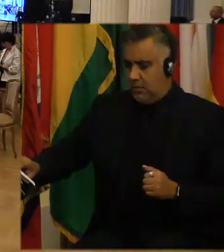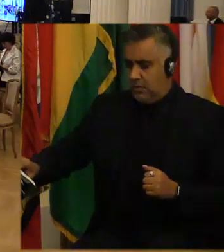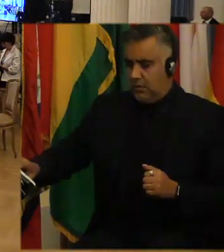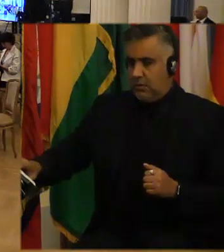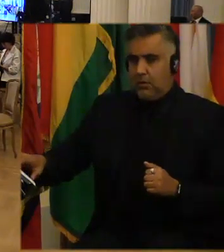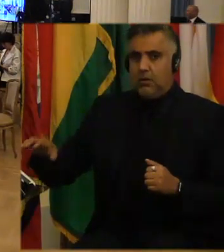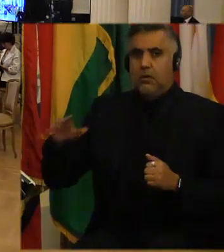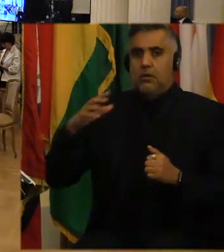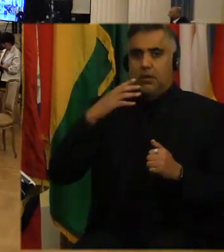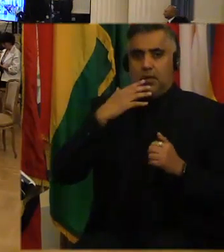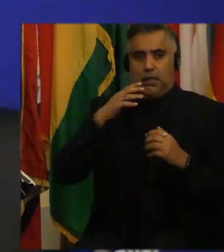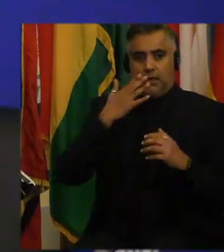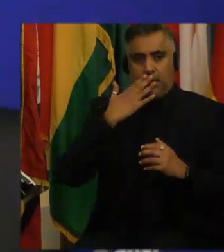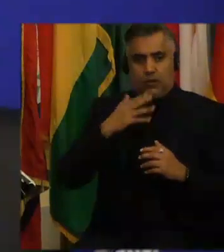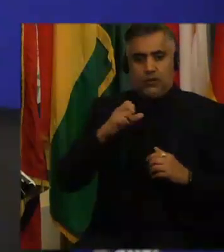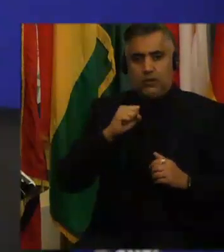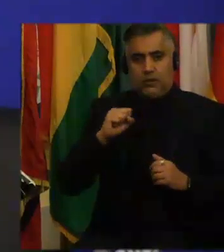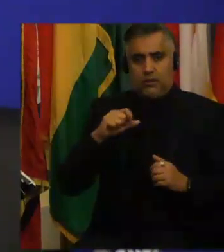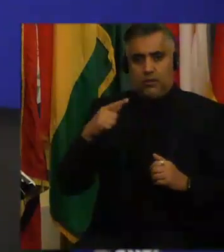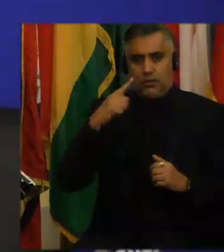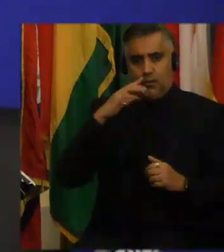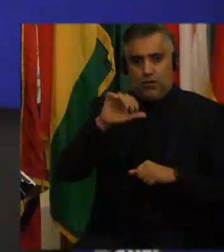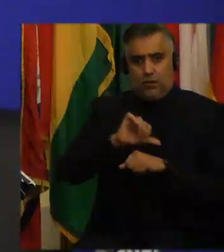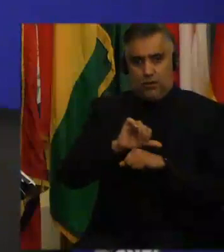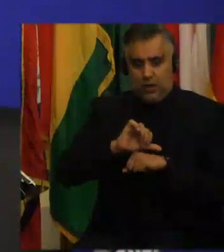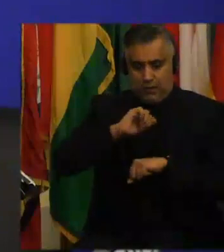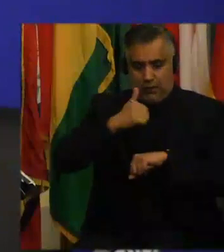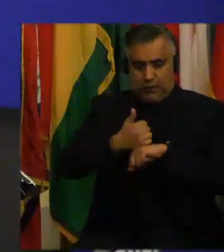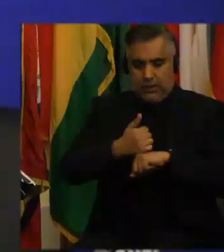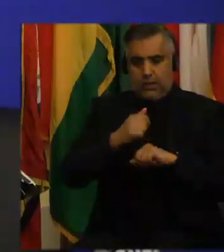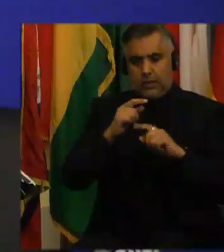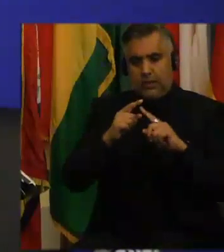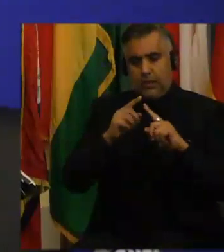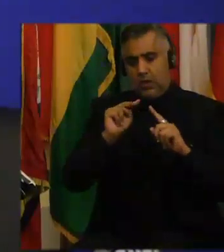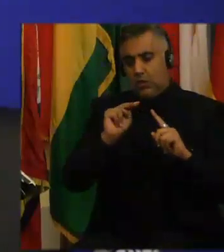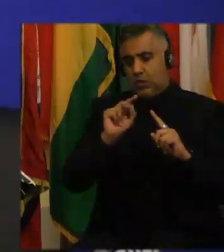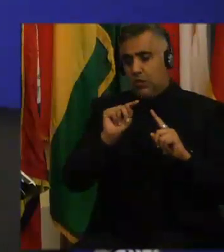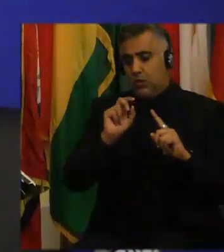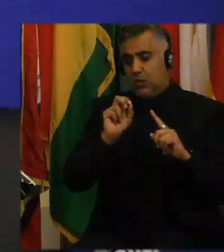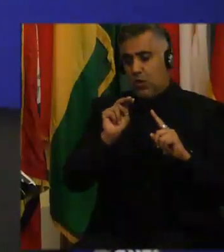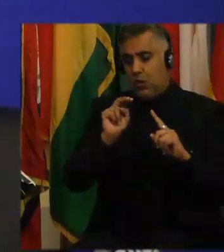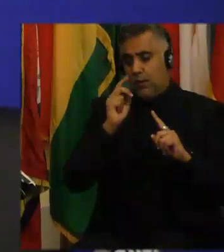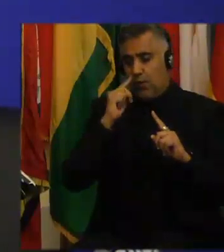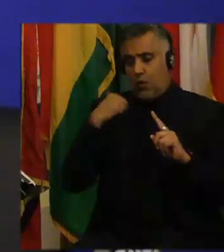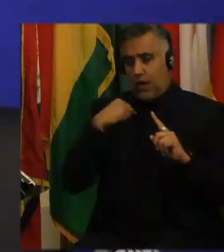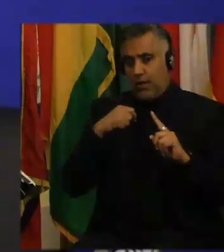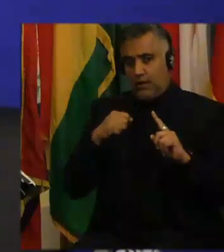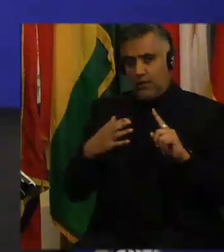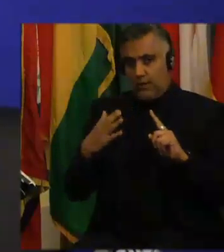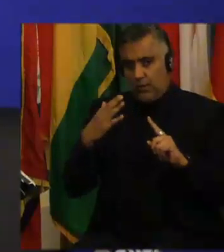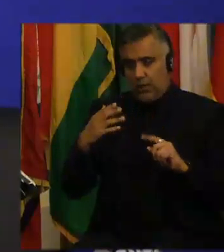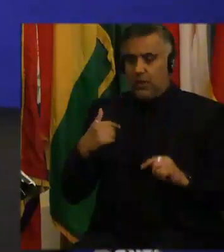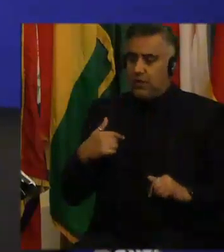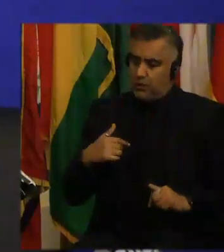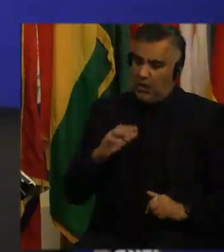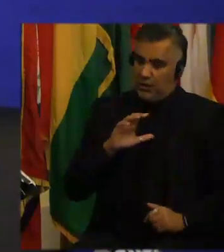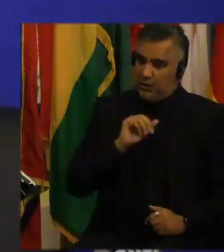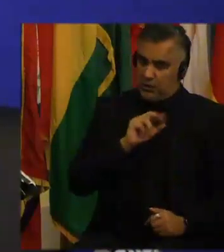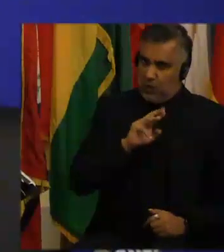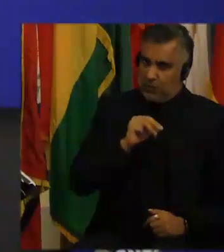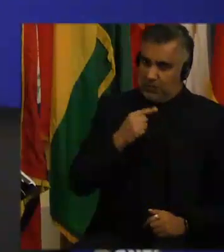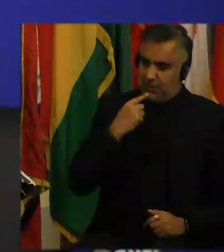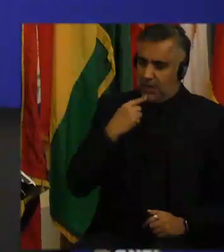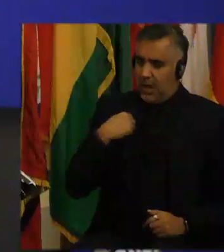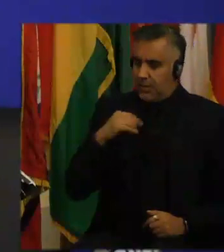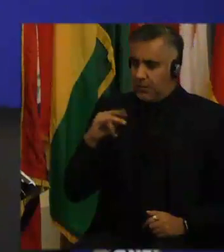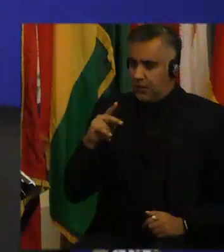very much, Mr. Secretary General, for your words, for setting the tone for us this morning. So, as Carmen said, I'm Jennifer